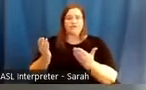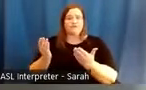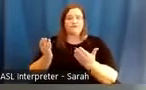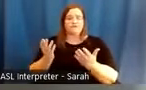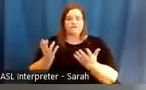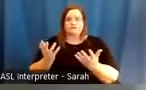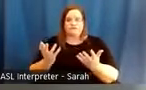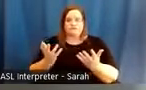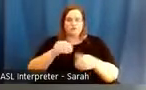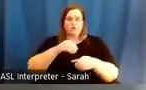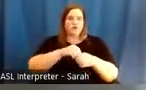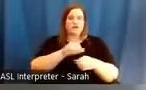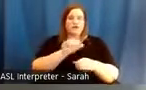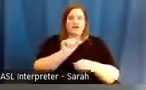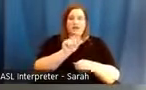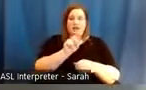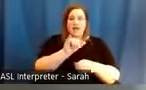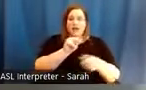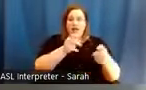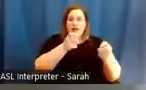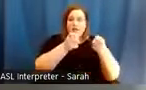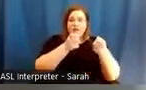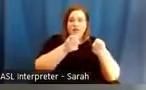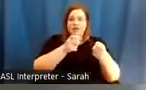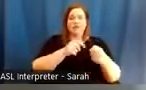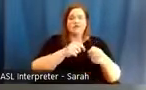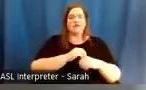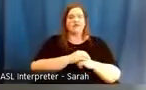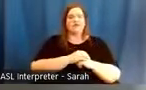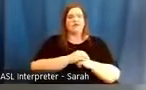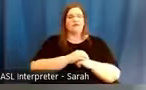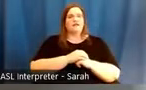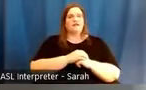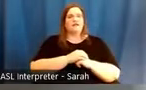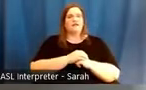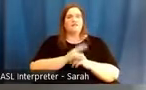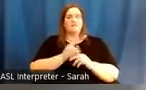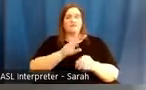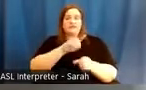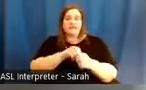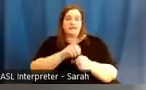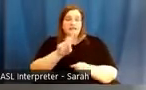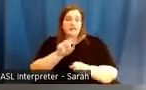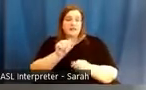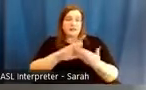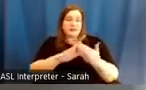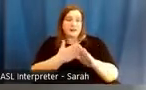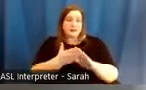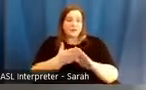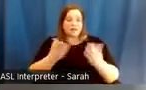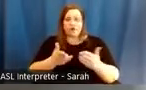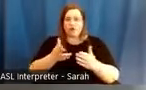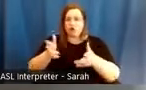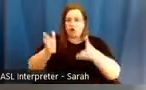within the administration, we've got folks in the disability community all here